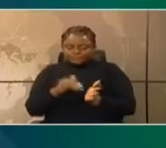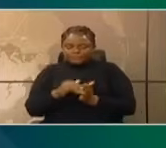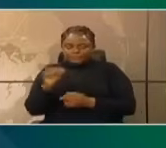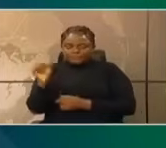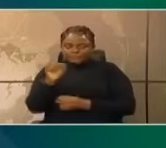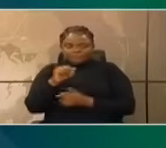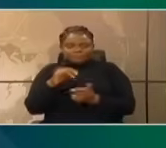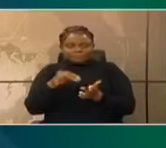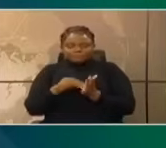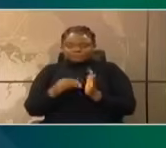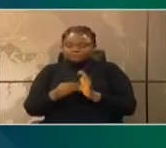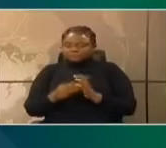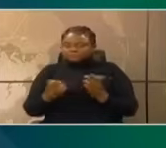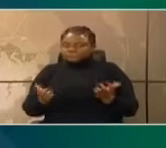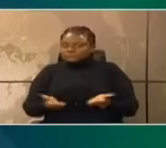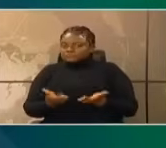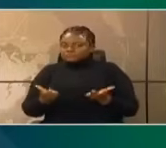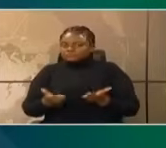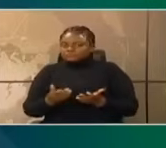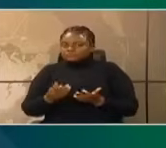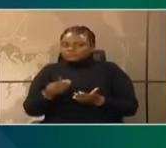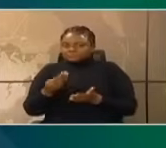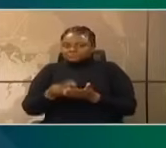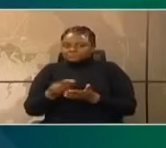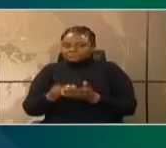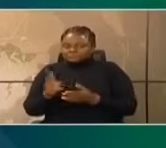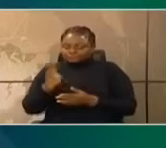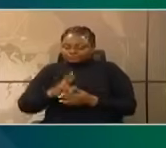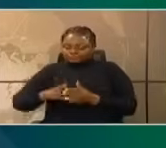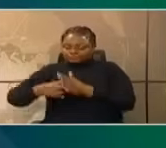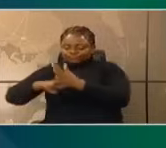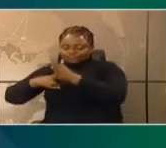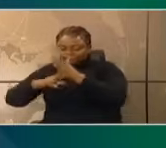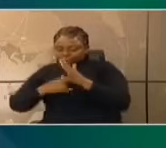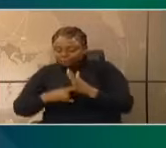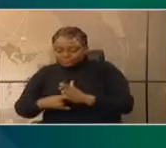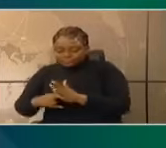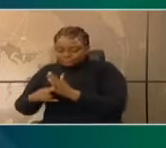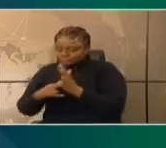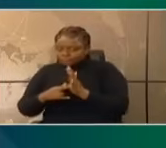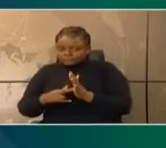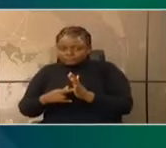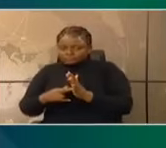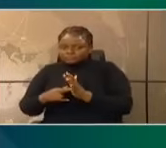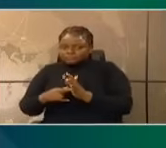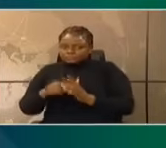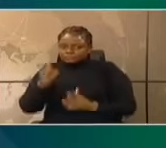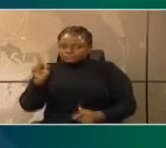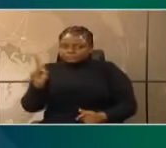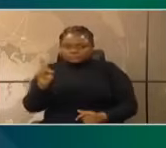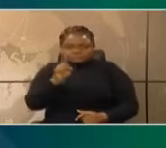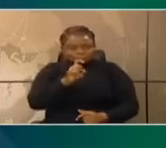$34,550,000 meaning that sika ye de be maintaining ambulance na ye $80,000 no so ye